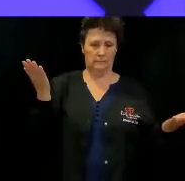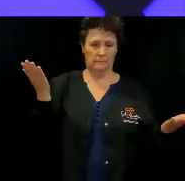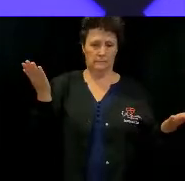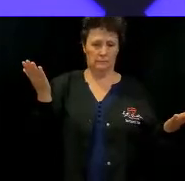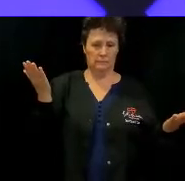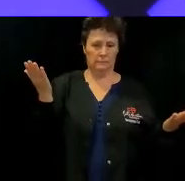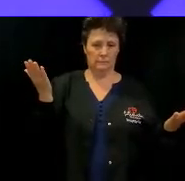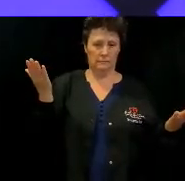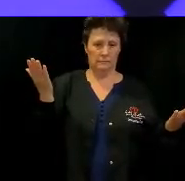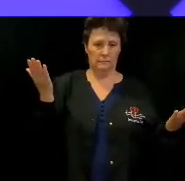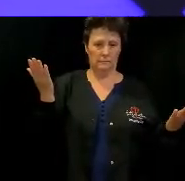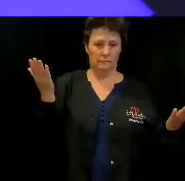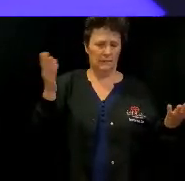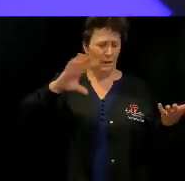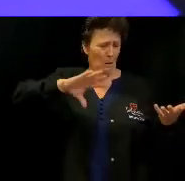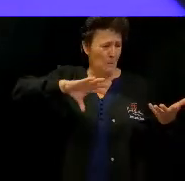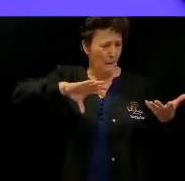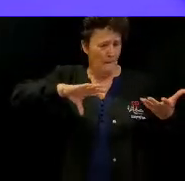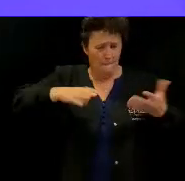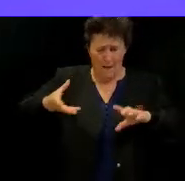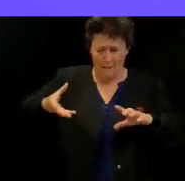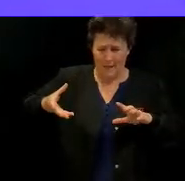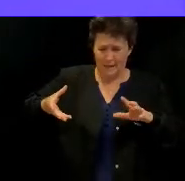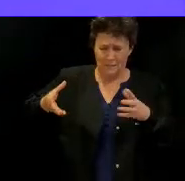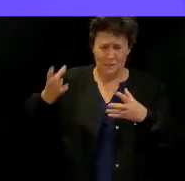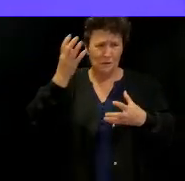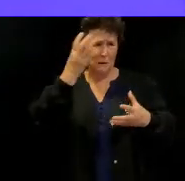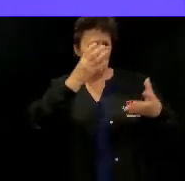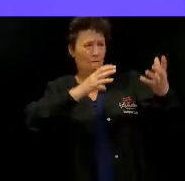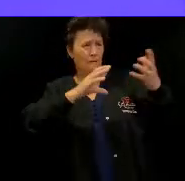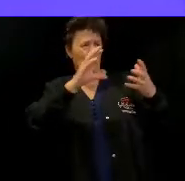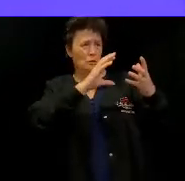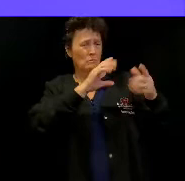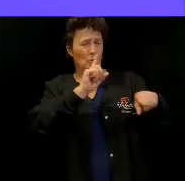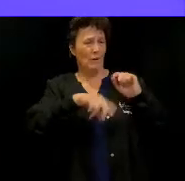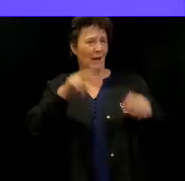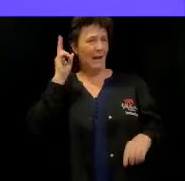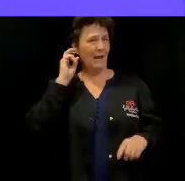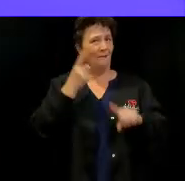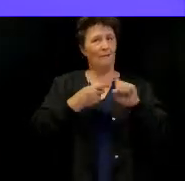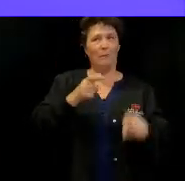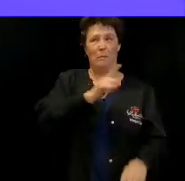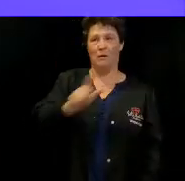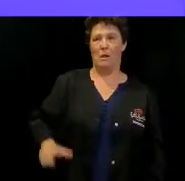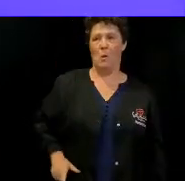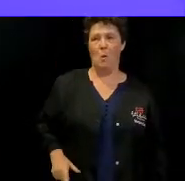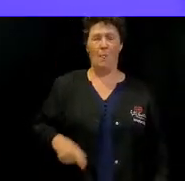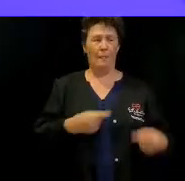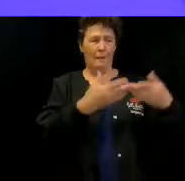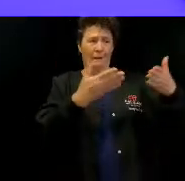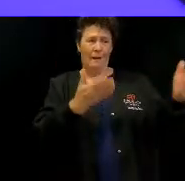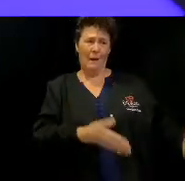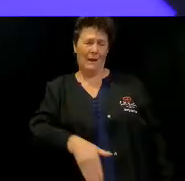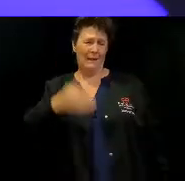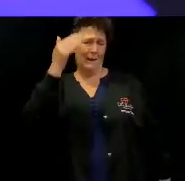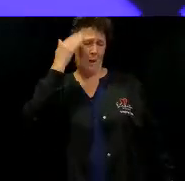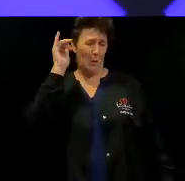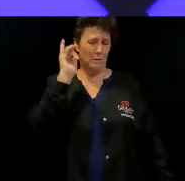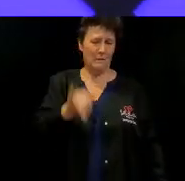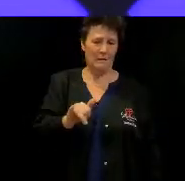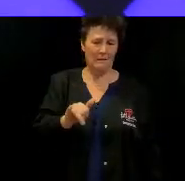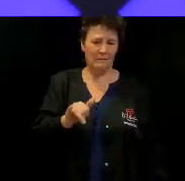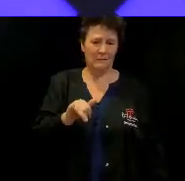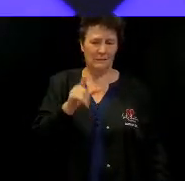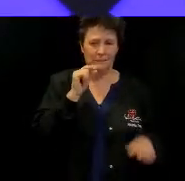When you're in chaos and confusion, you can't hear from the Lord. And the enemy knows that. It's the